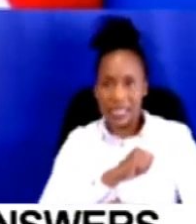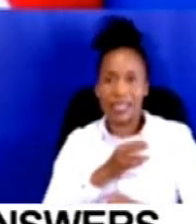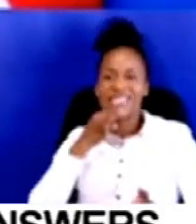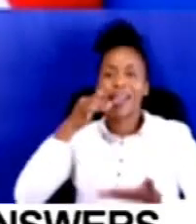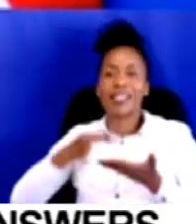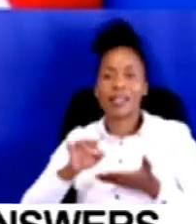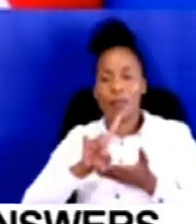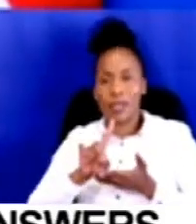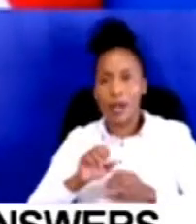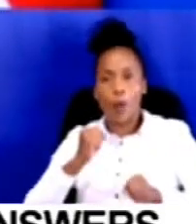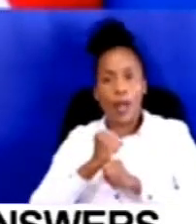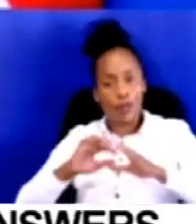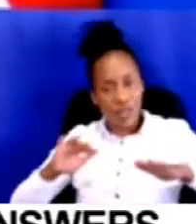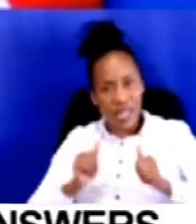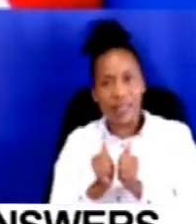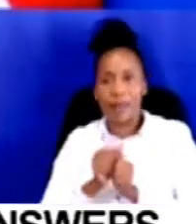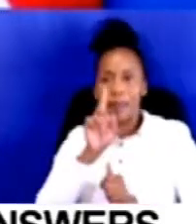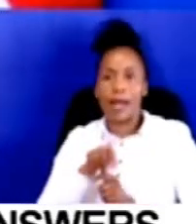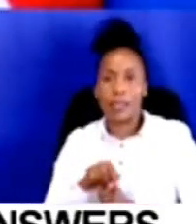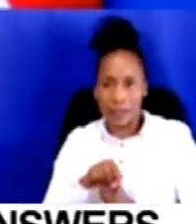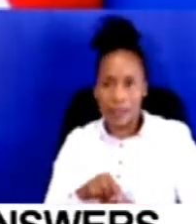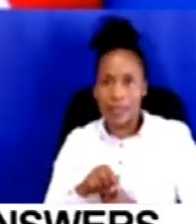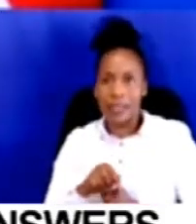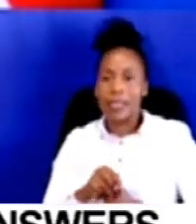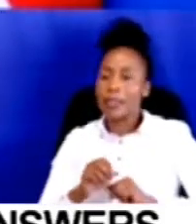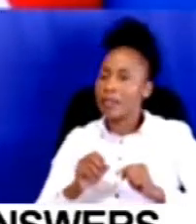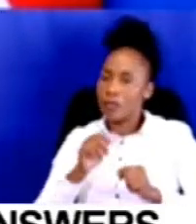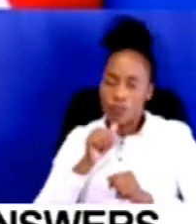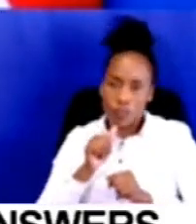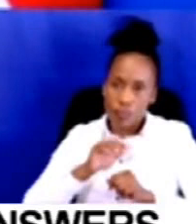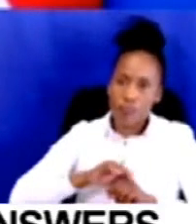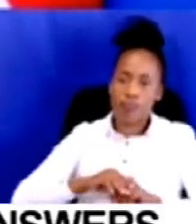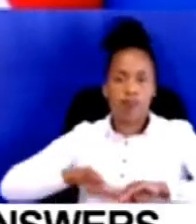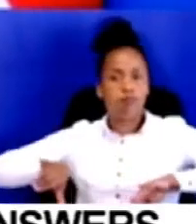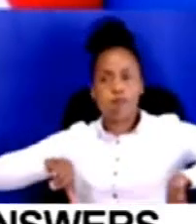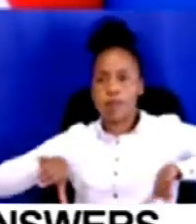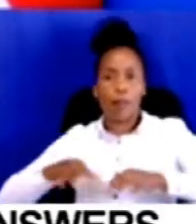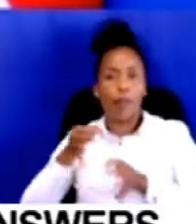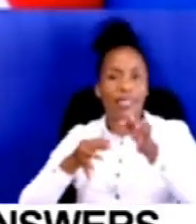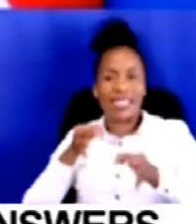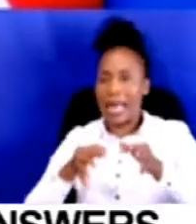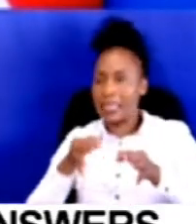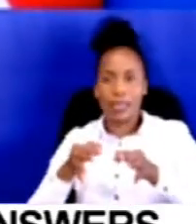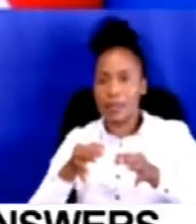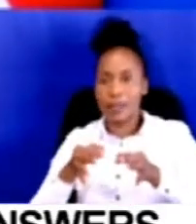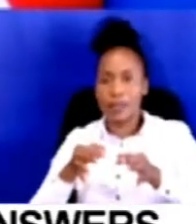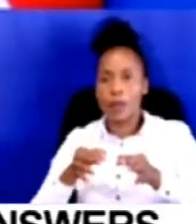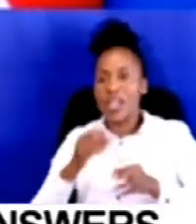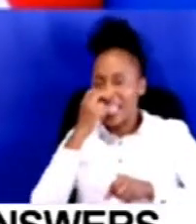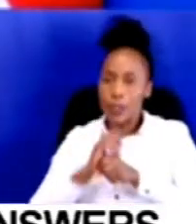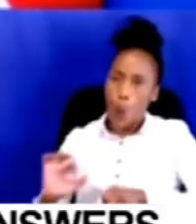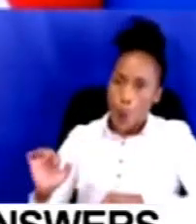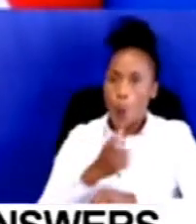work together and harder across political divide to deepen